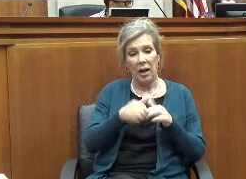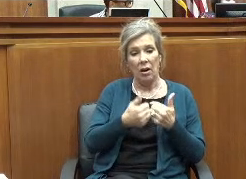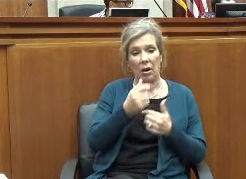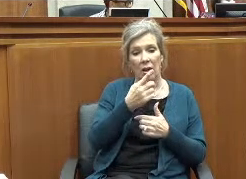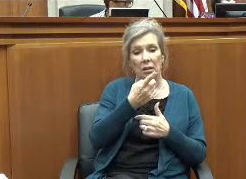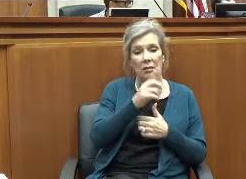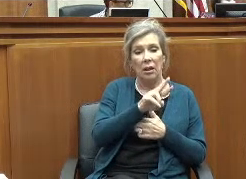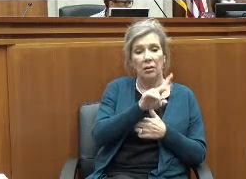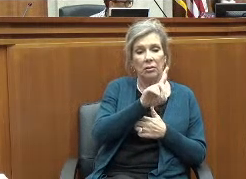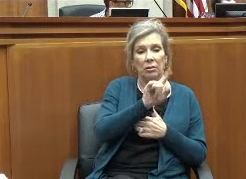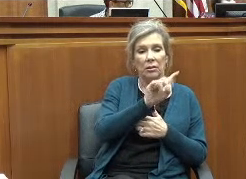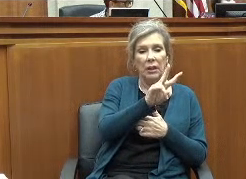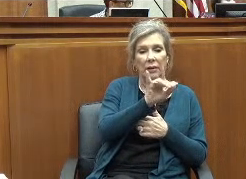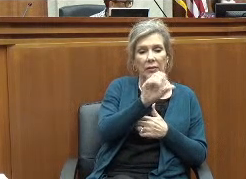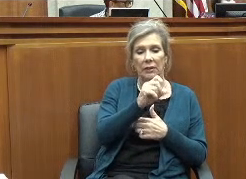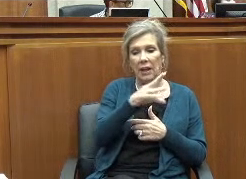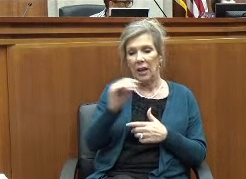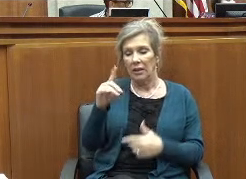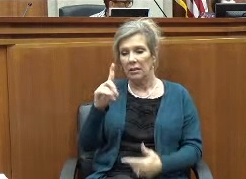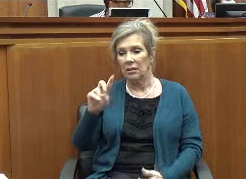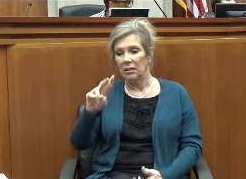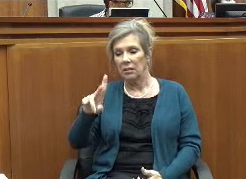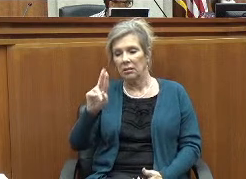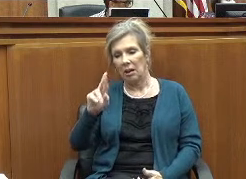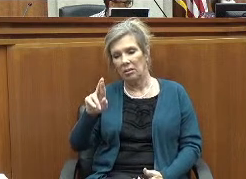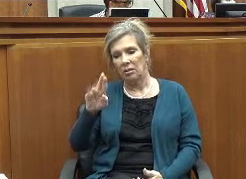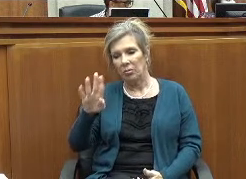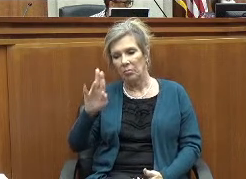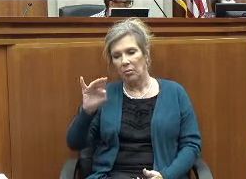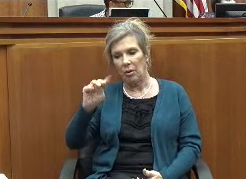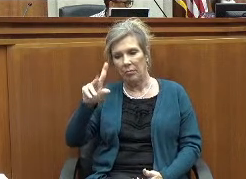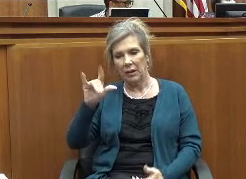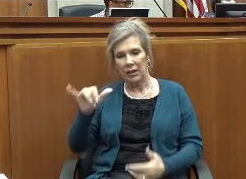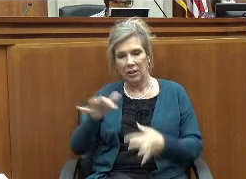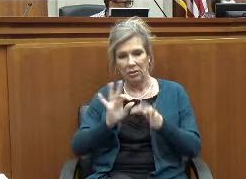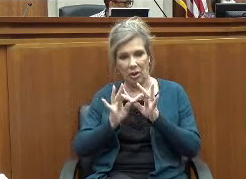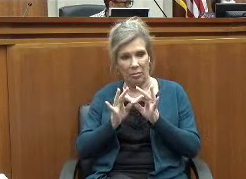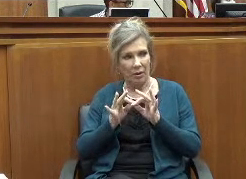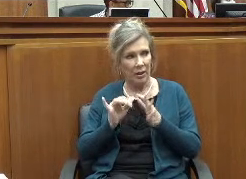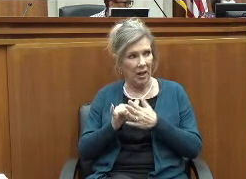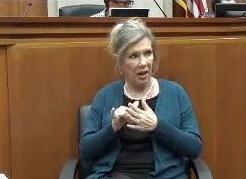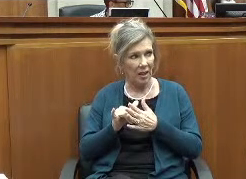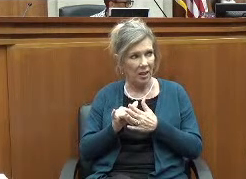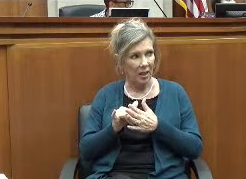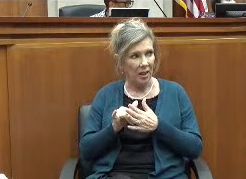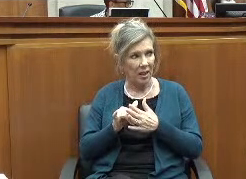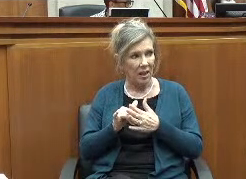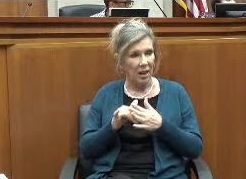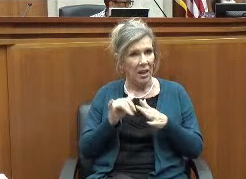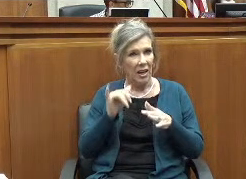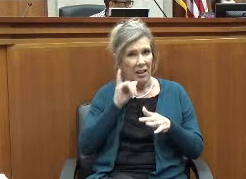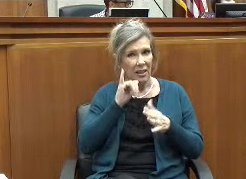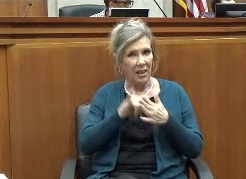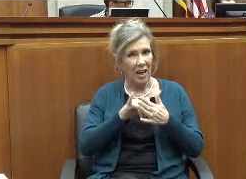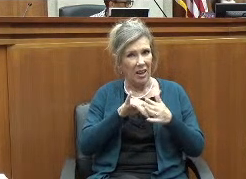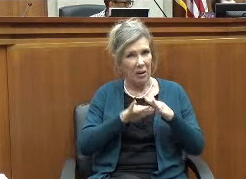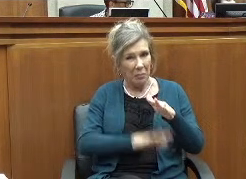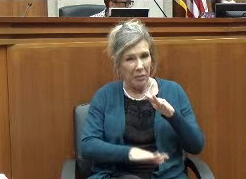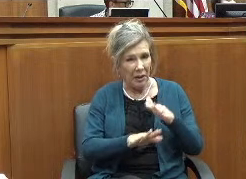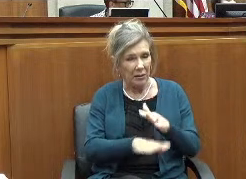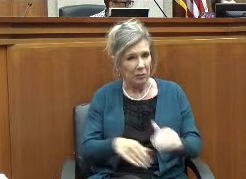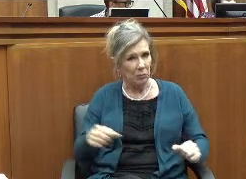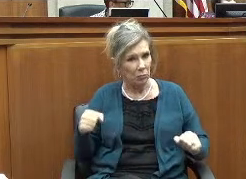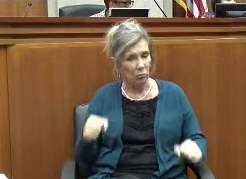the law right now? Like, do we have the same understanding? Is this a technical cosmetic issue, or is this like a